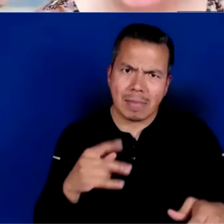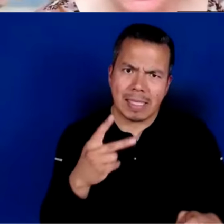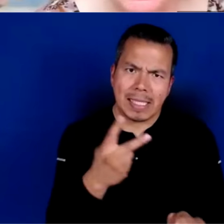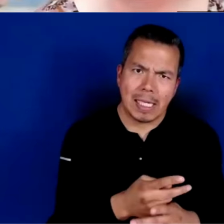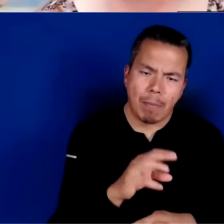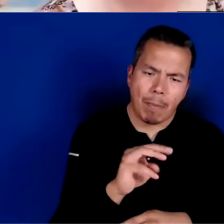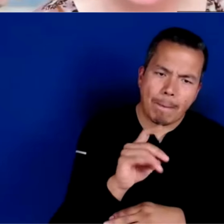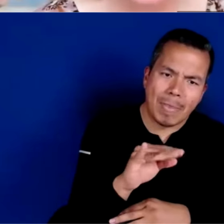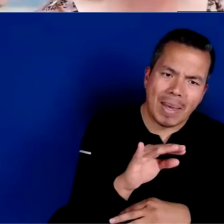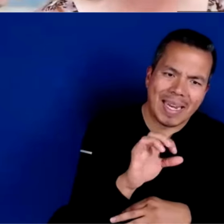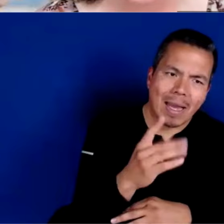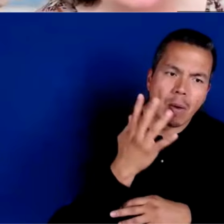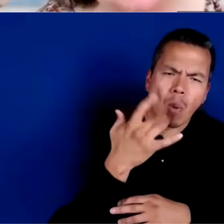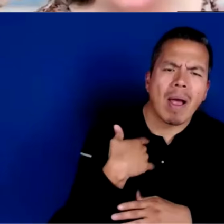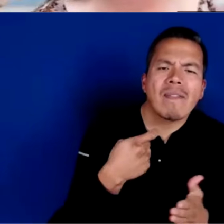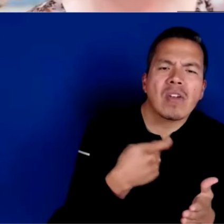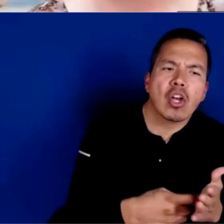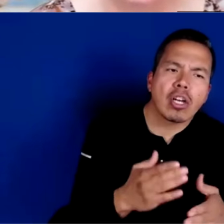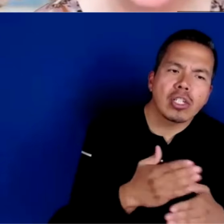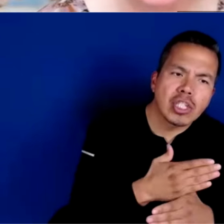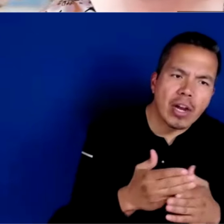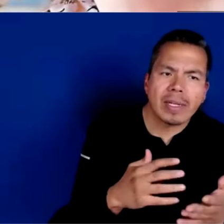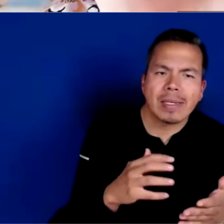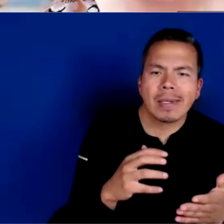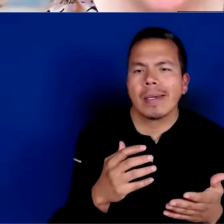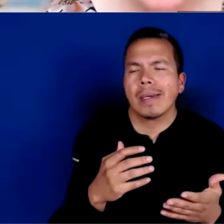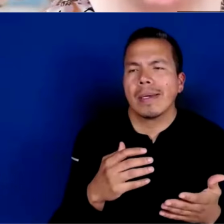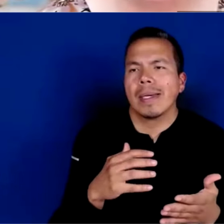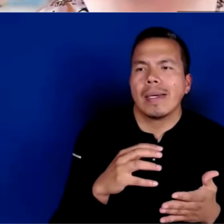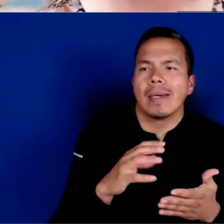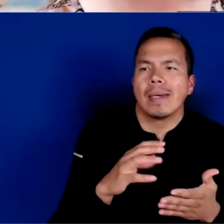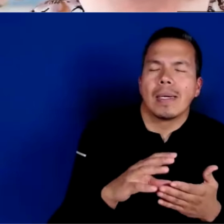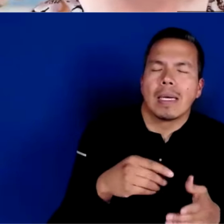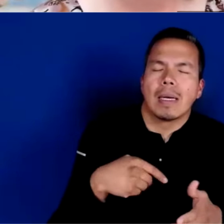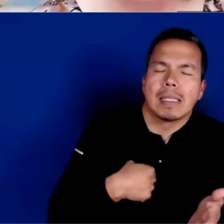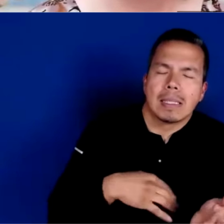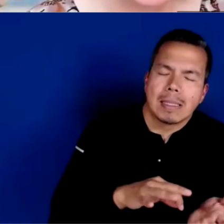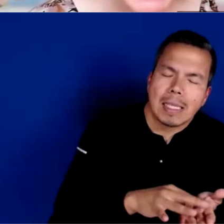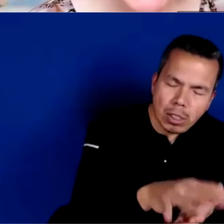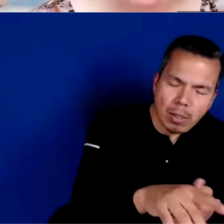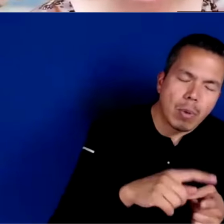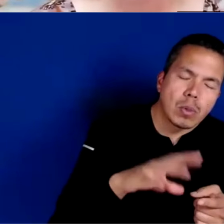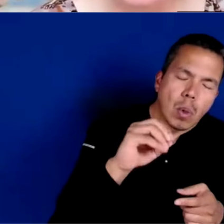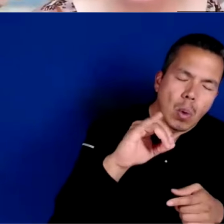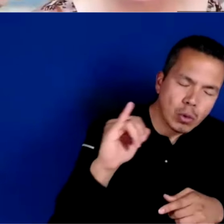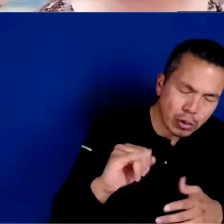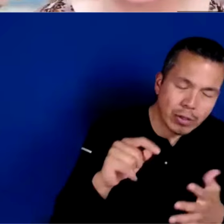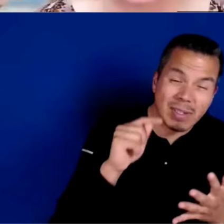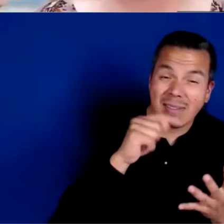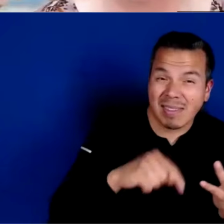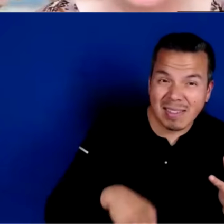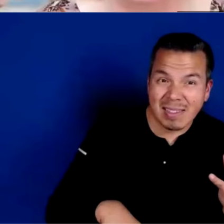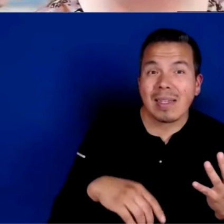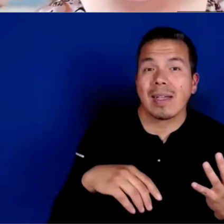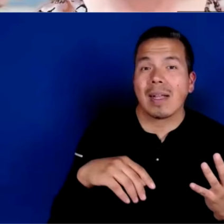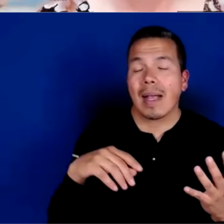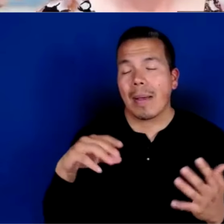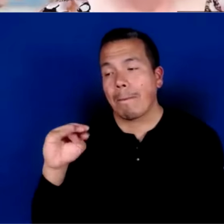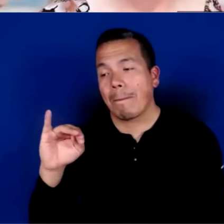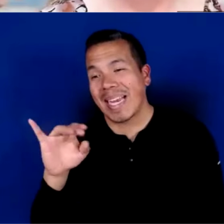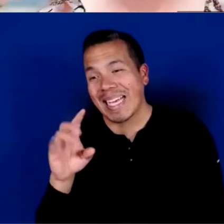of cost-sharing expenses, deductibles, co-insurance, co-payments, and Medicaid could pay those costs for